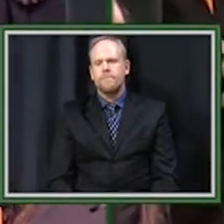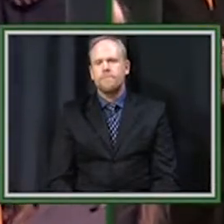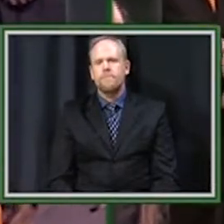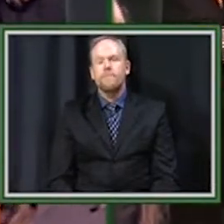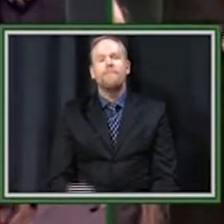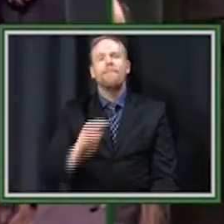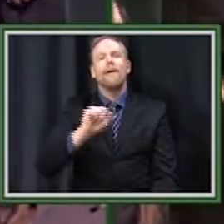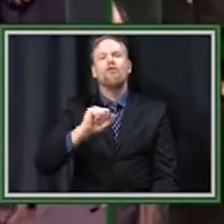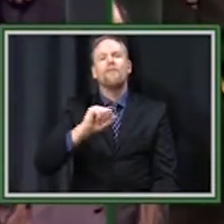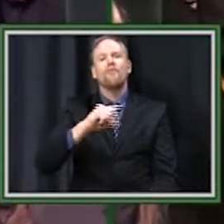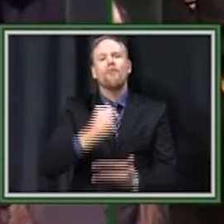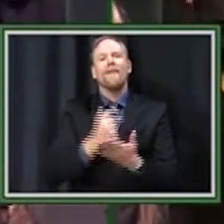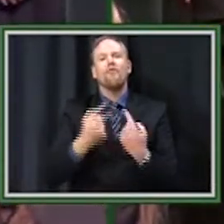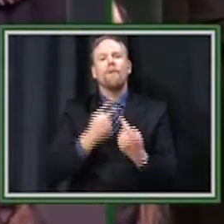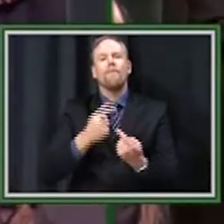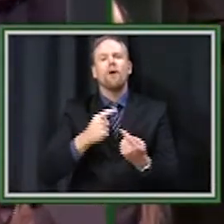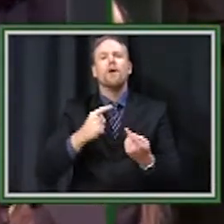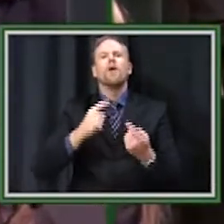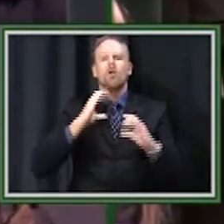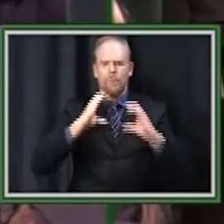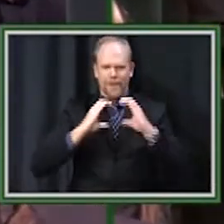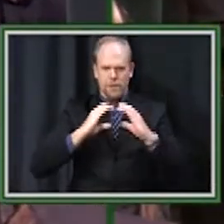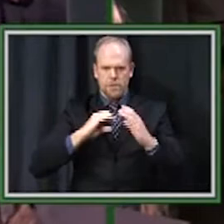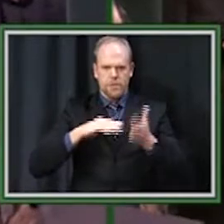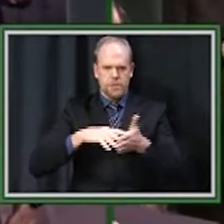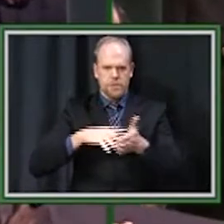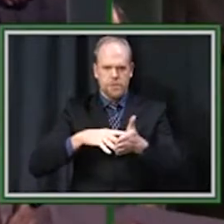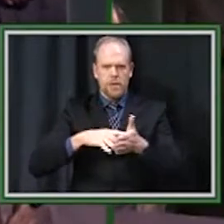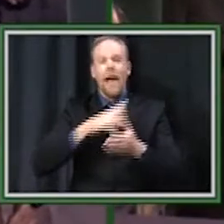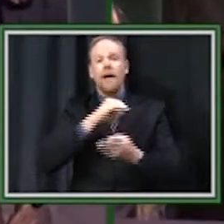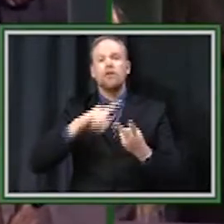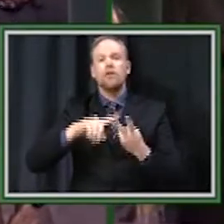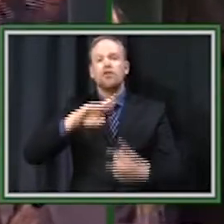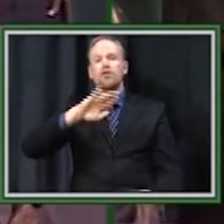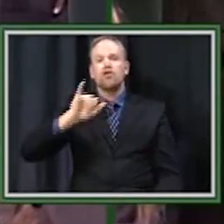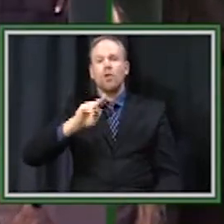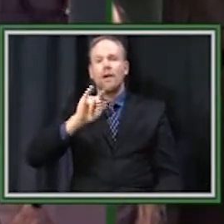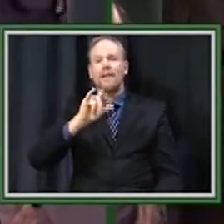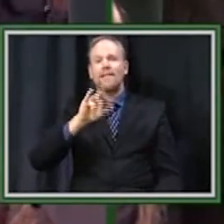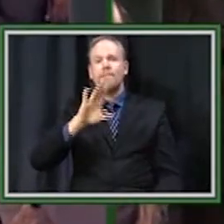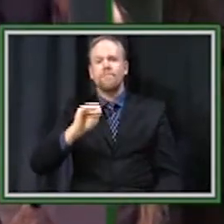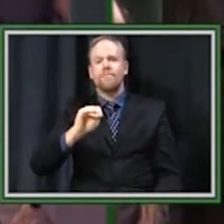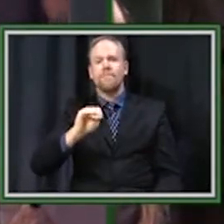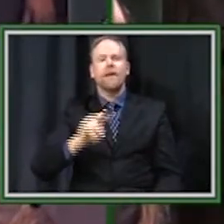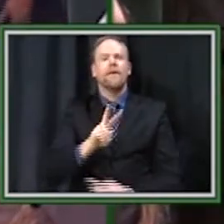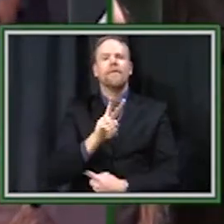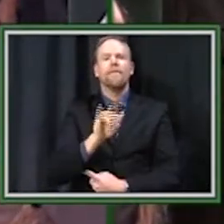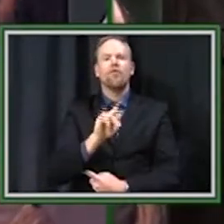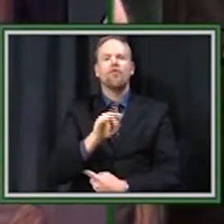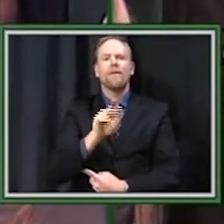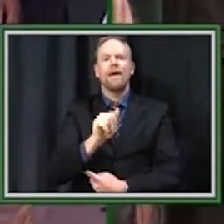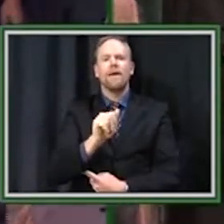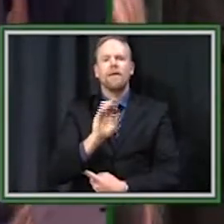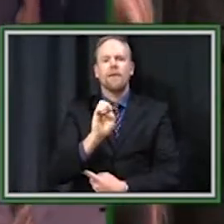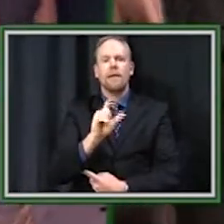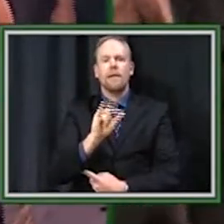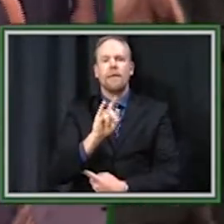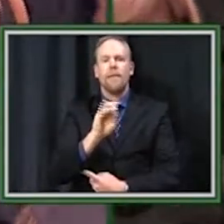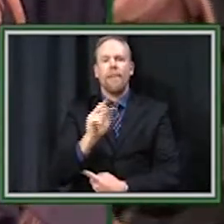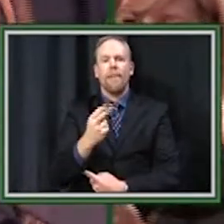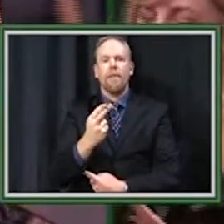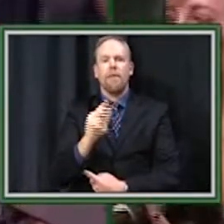Master's graduates from Communication Studies and Journalism, Victoria Elizabeth Thomas.